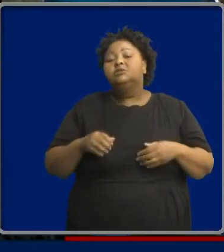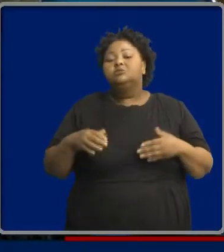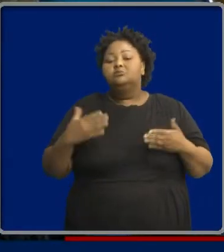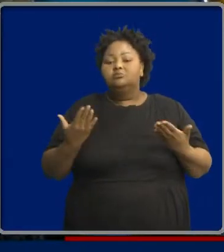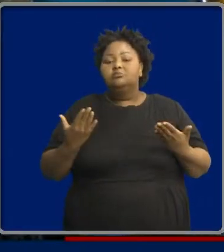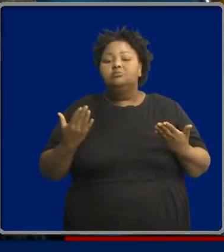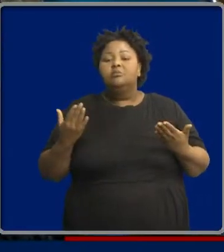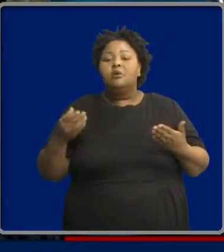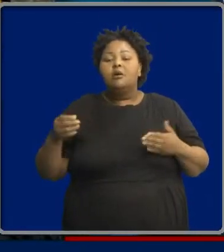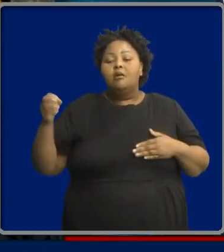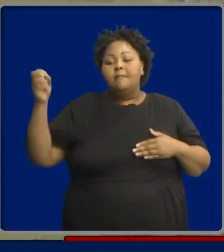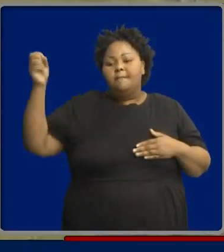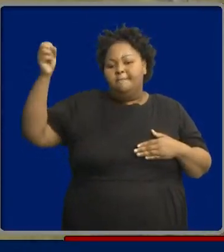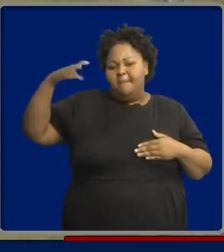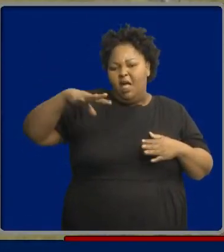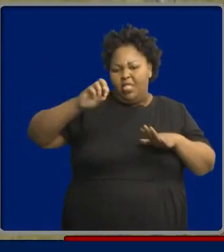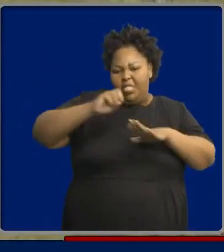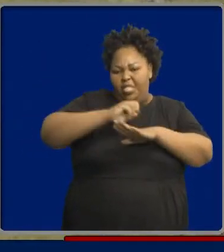exposure risks.